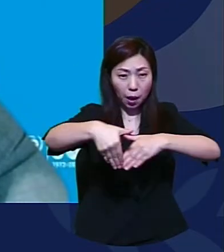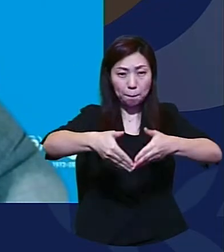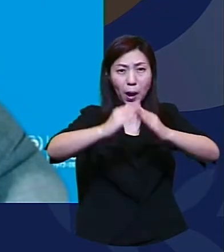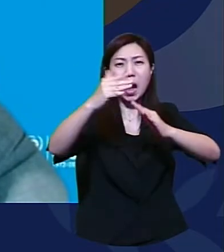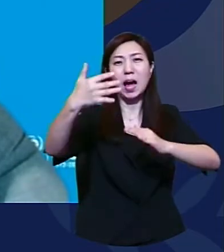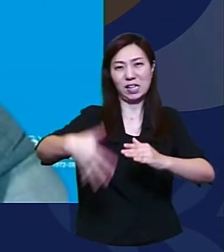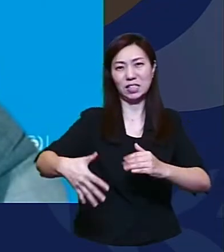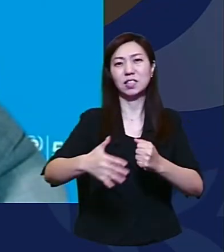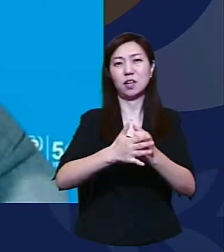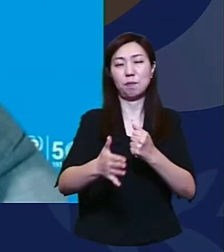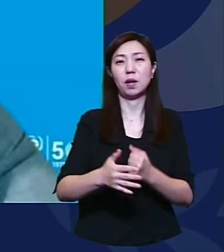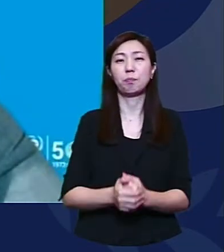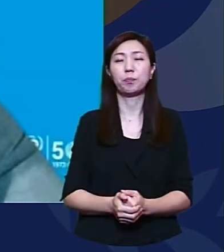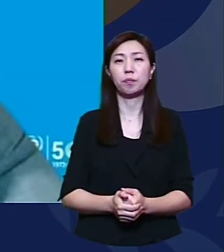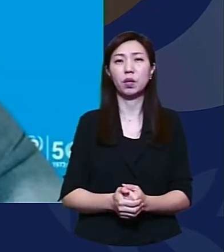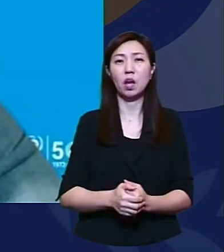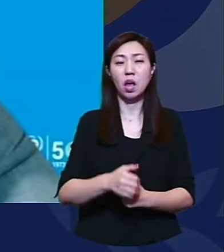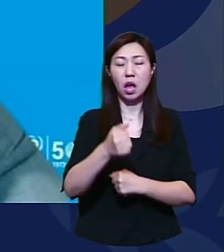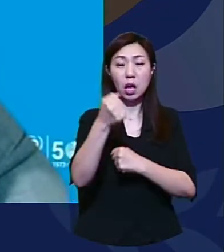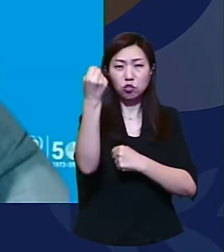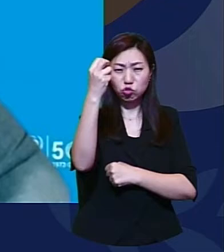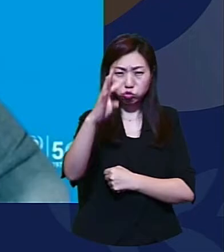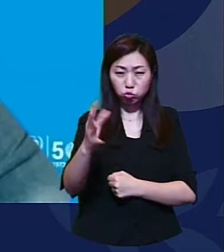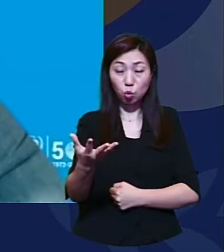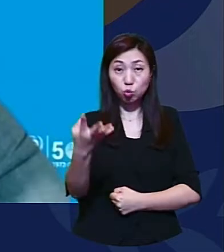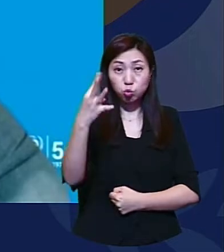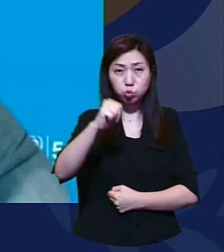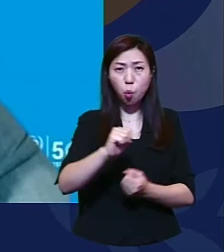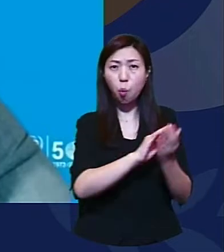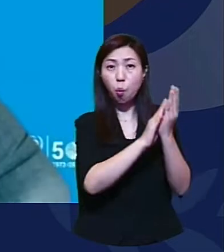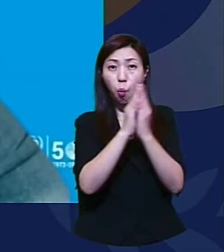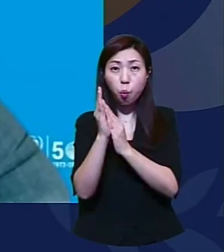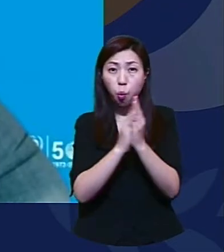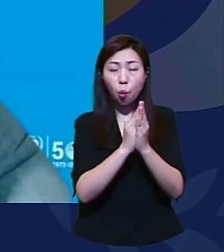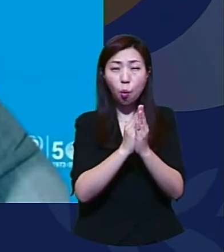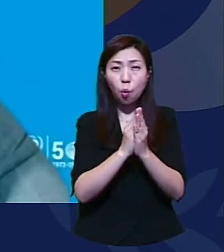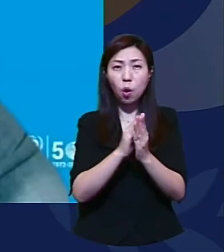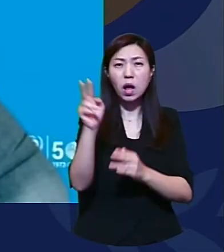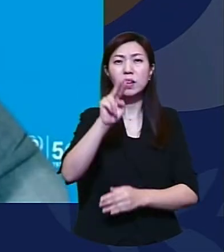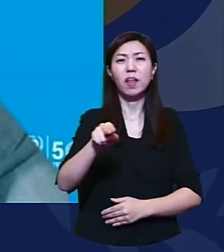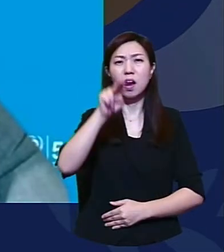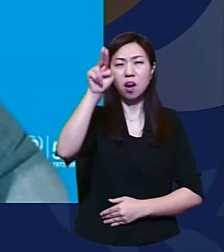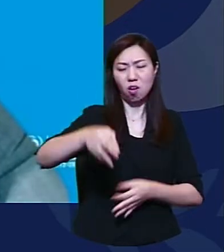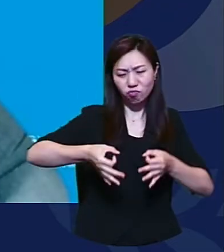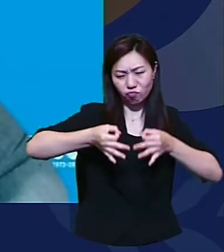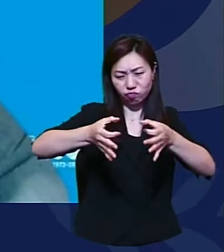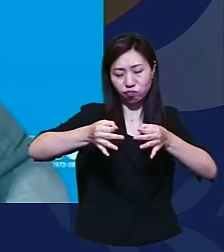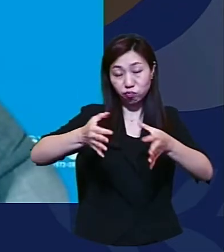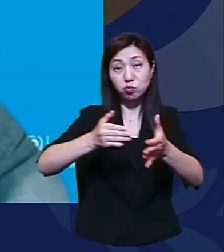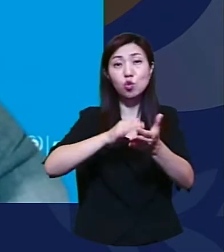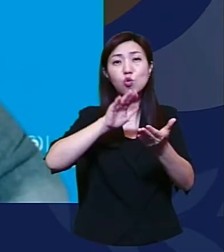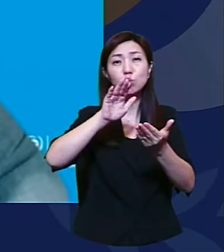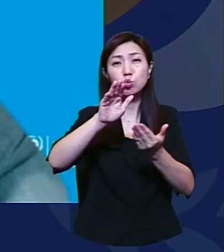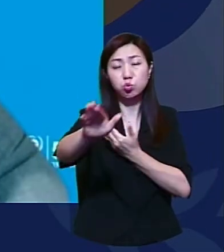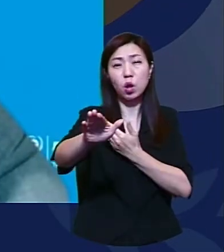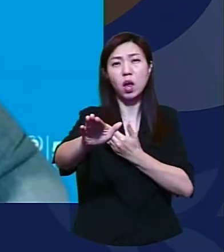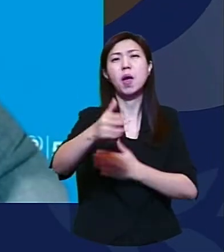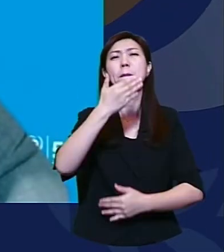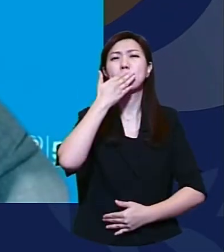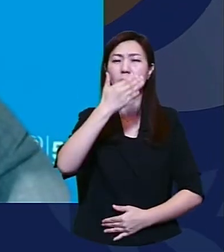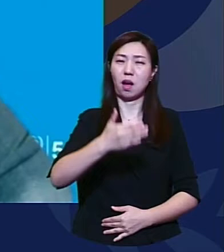of dollars of investment per year to build, and most of it will be built in developing